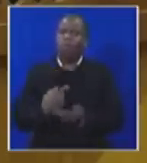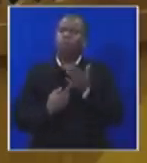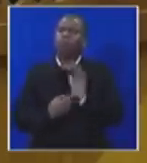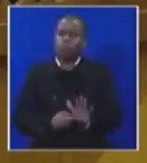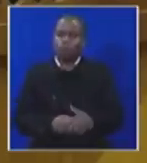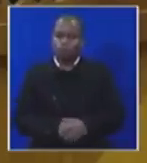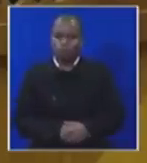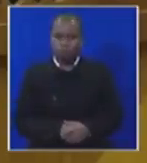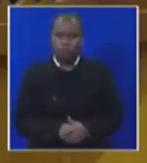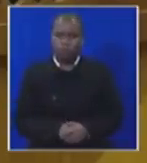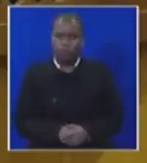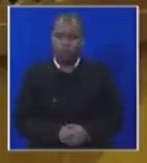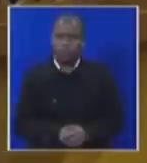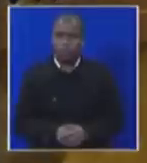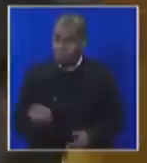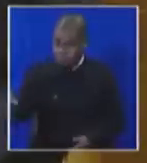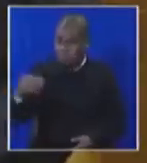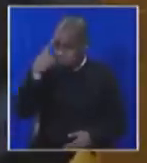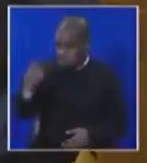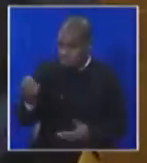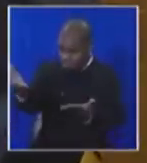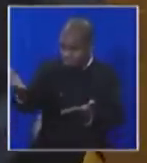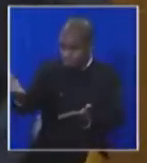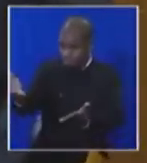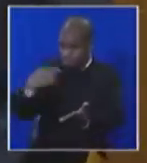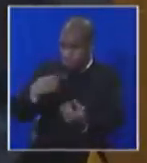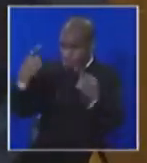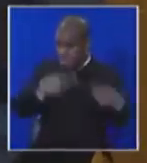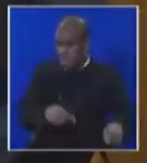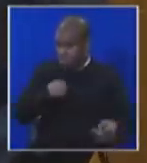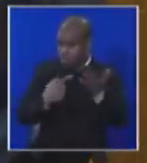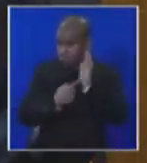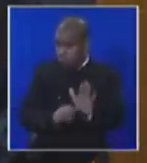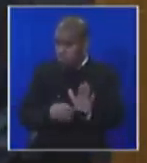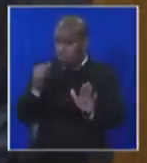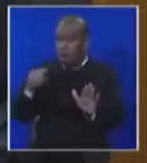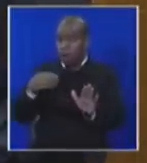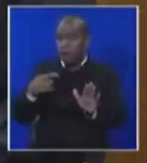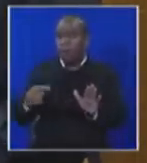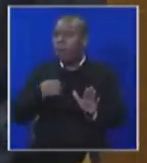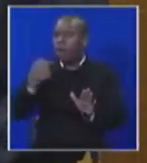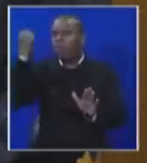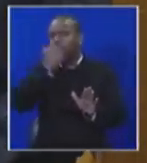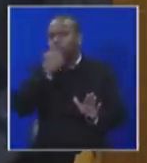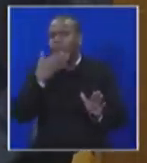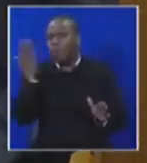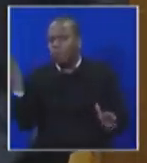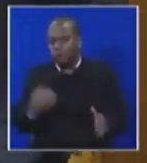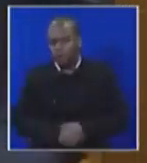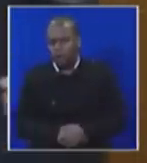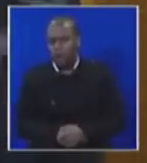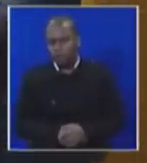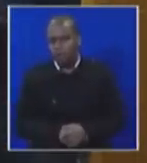disgrace. Yes, can you believe that? Can you believe that you can come here and present that without even as much as an apology? In